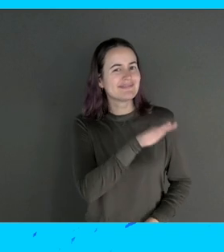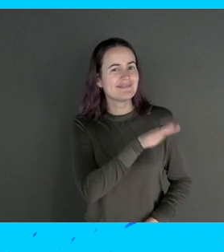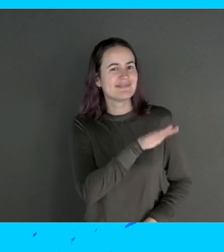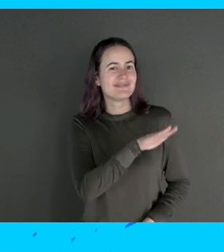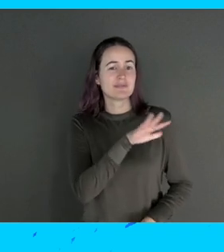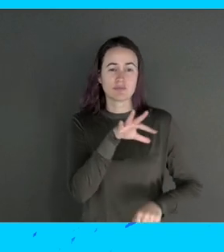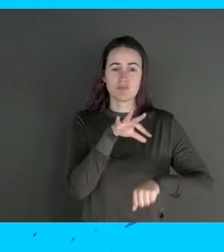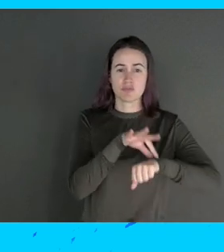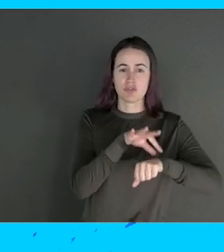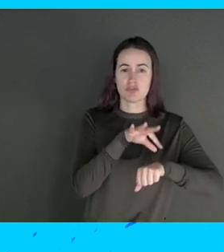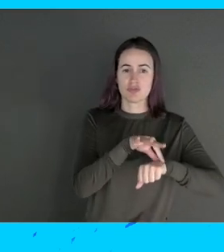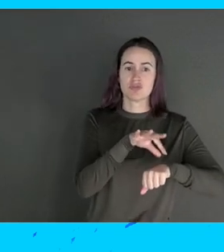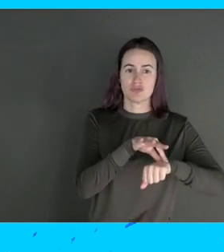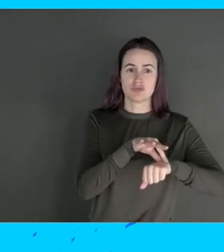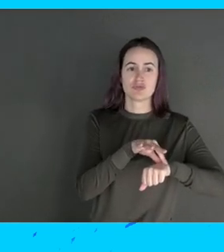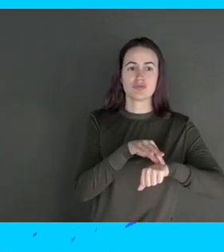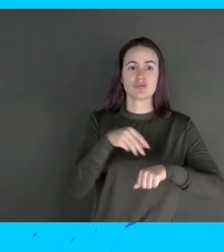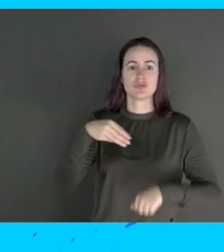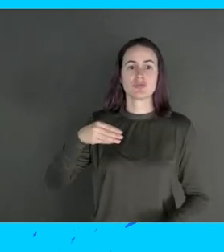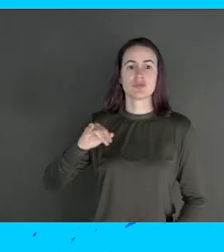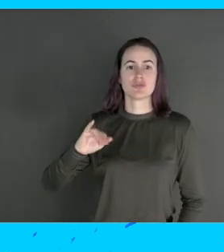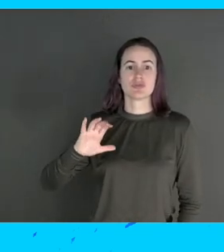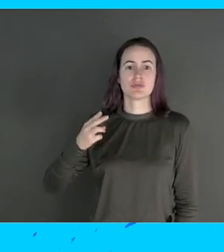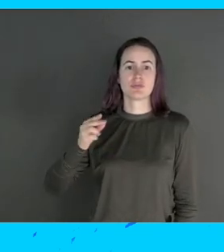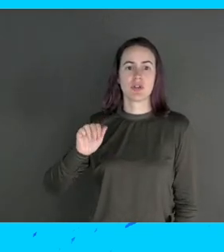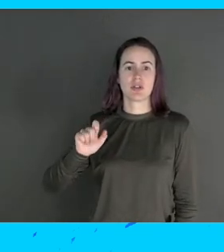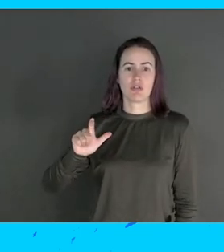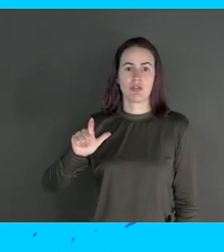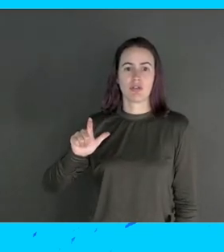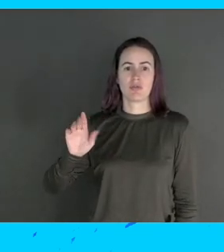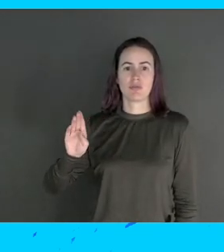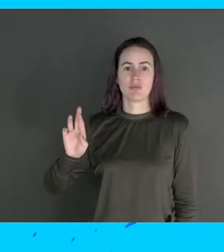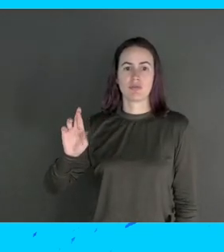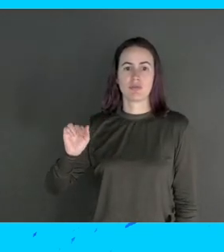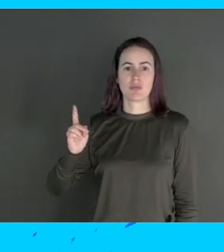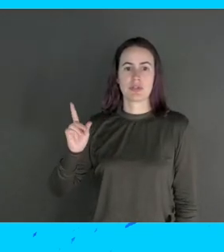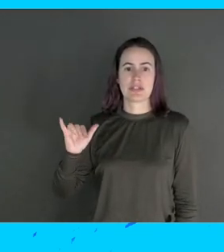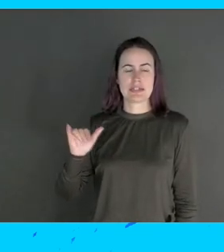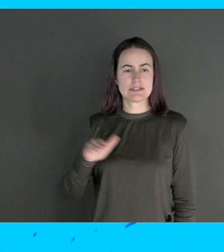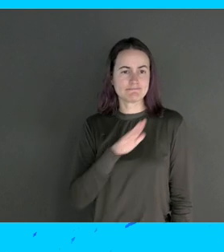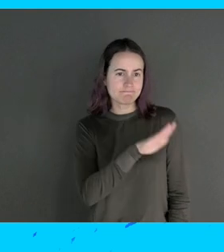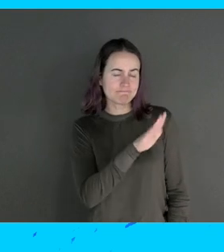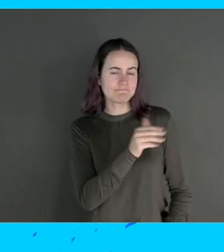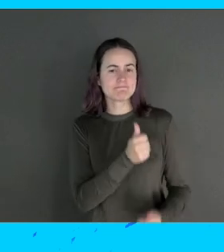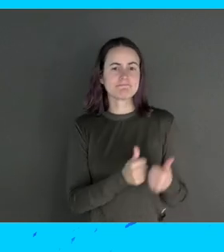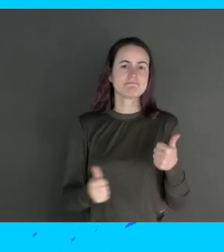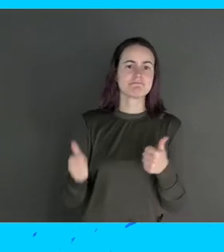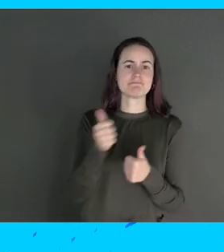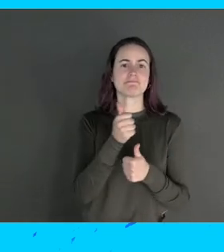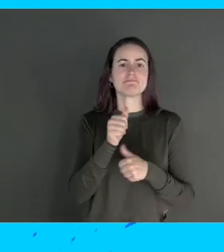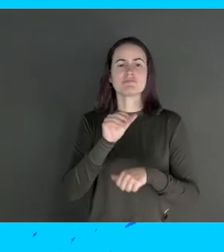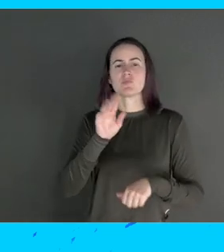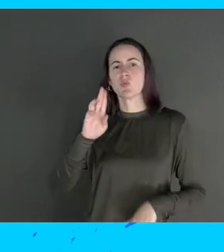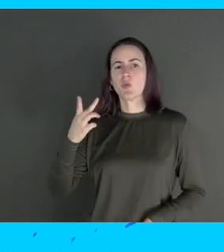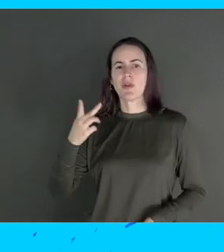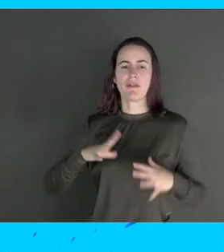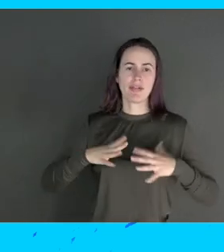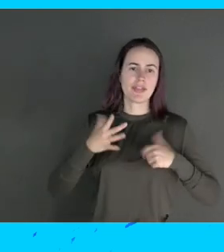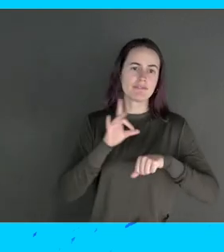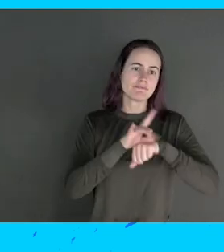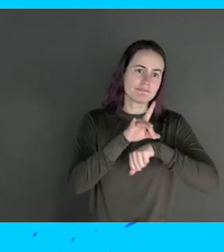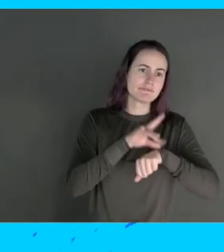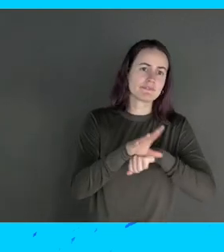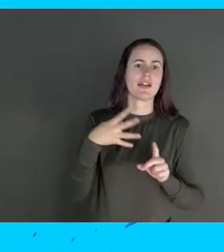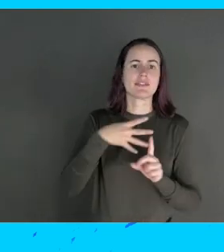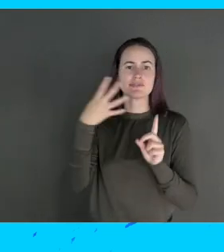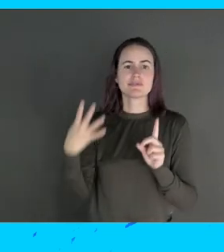Brady, a UK national medical advisor for LGBTQI health, who I met while president of my college's